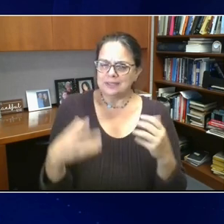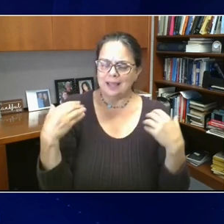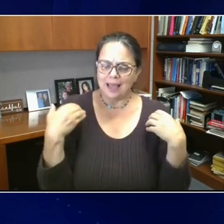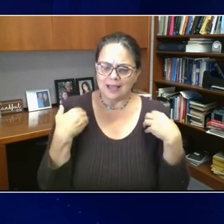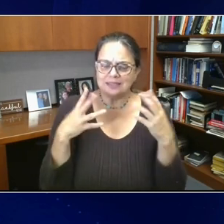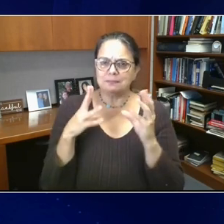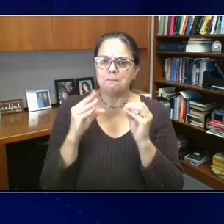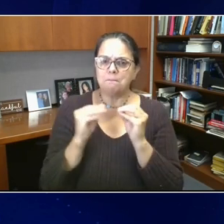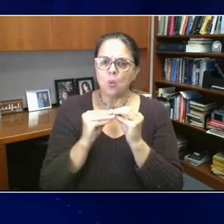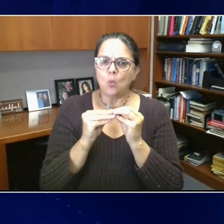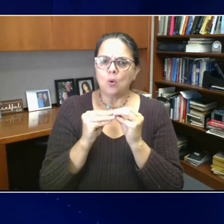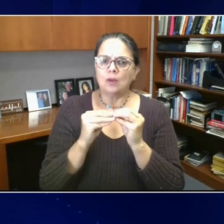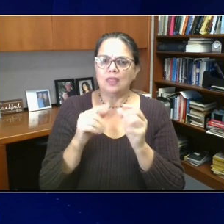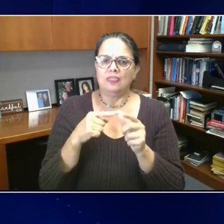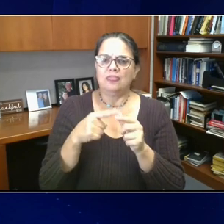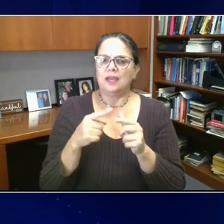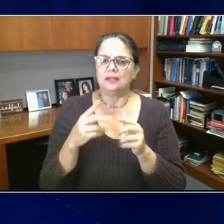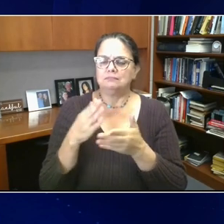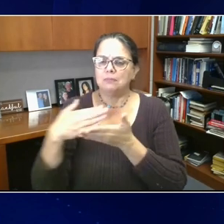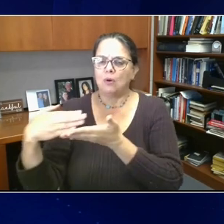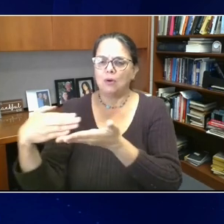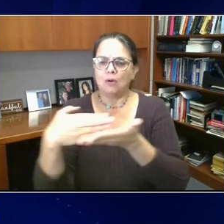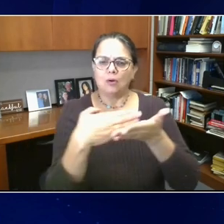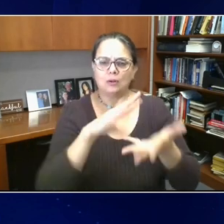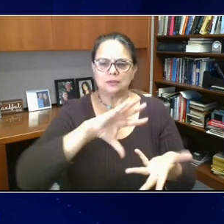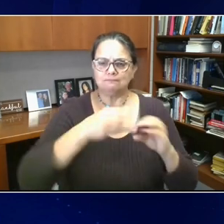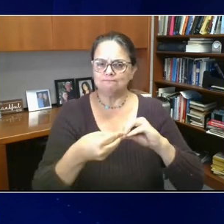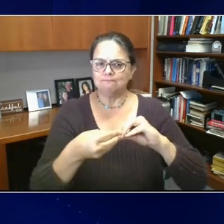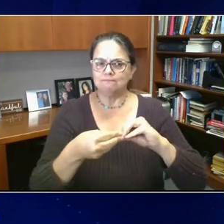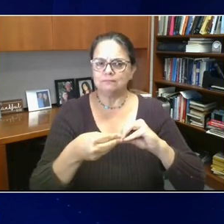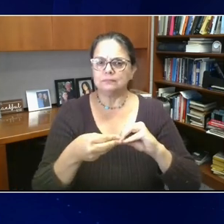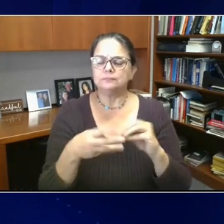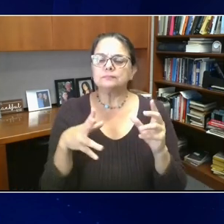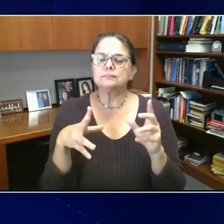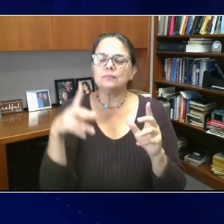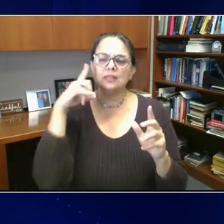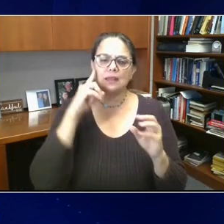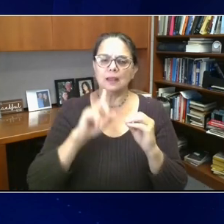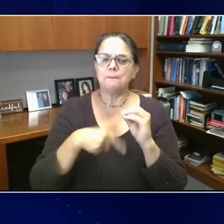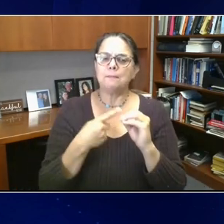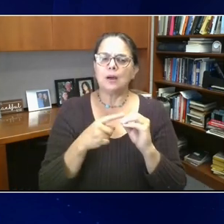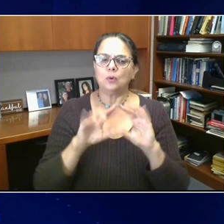characteristics. A person is not just the sum of their parts.